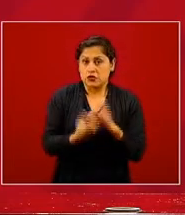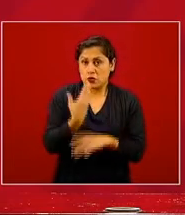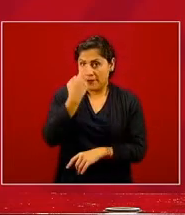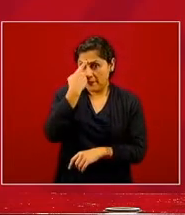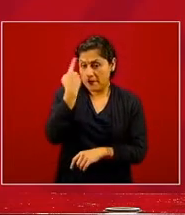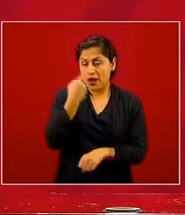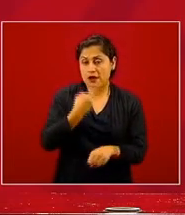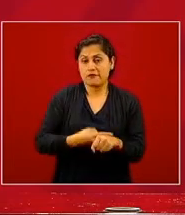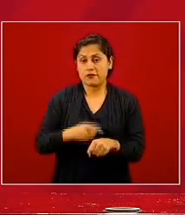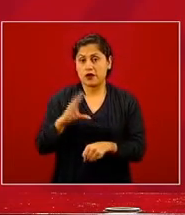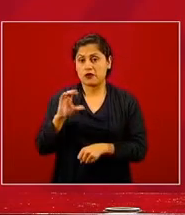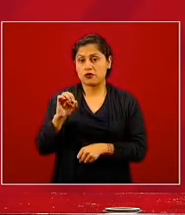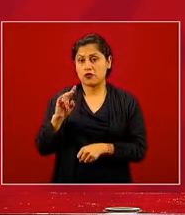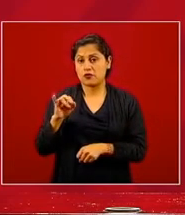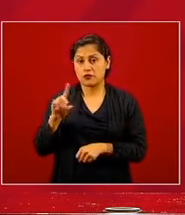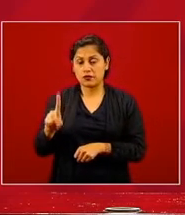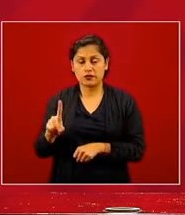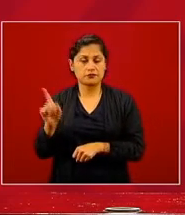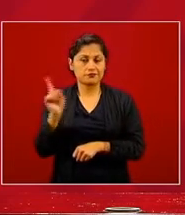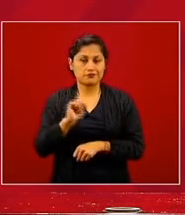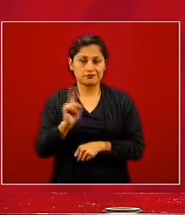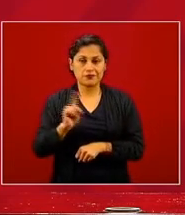already.